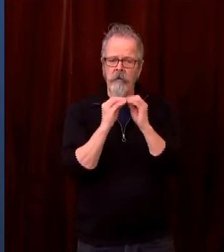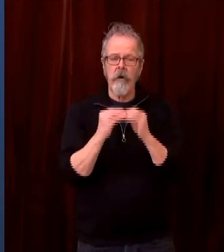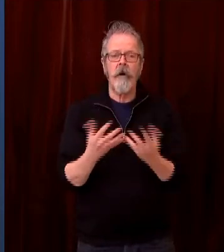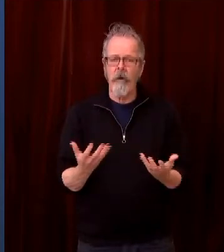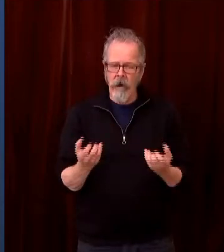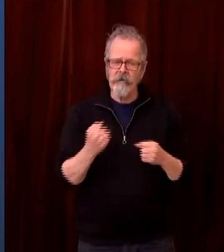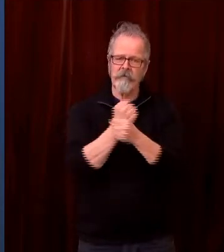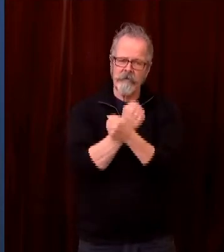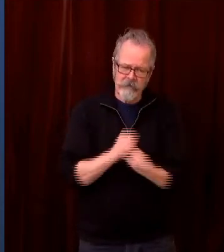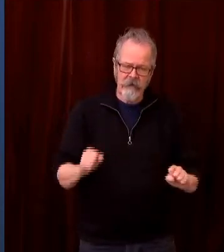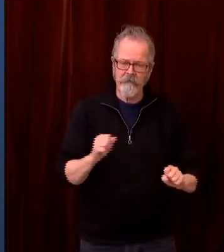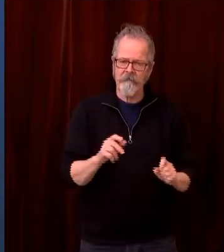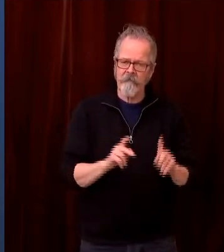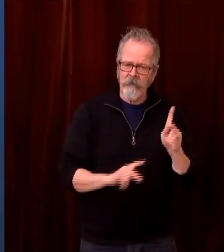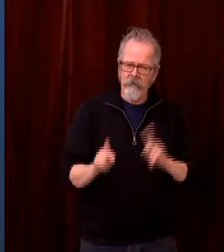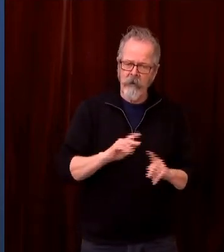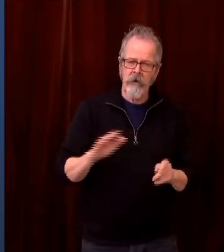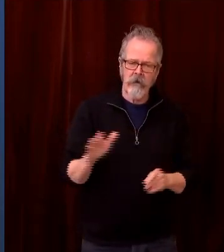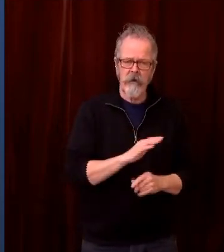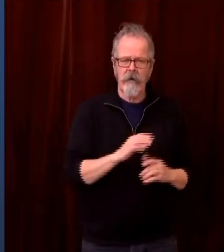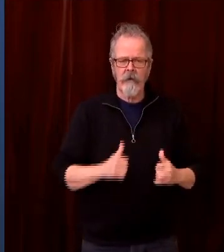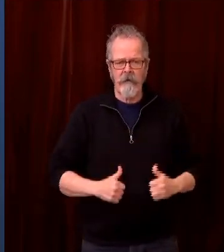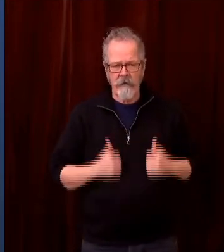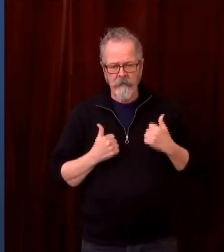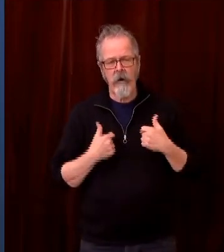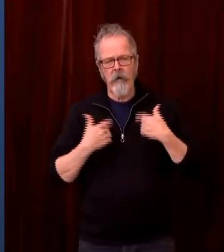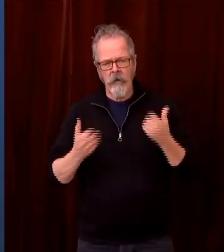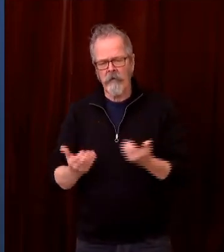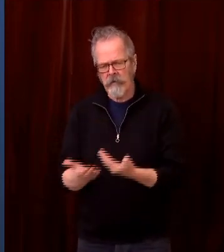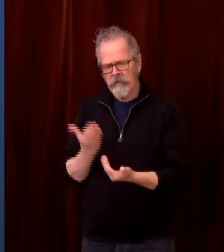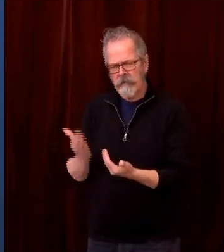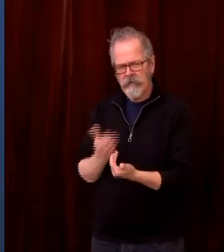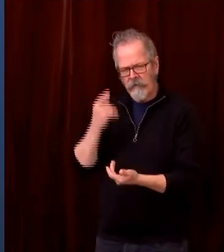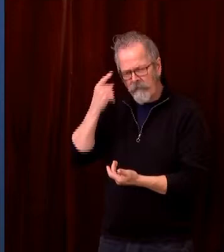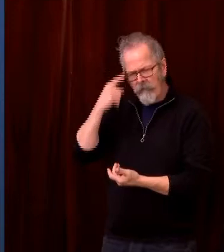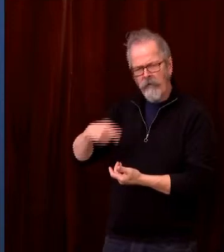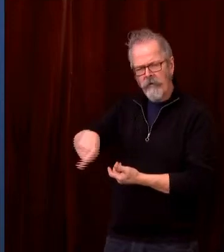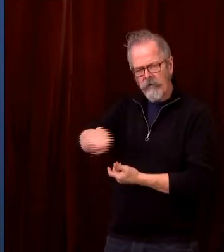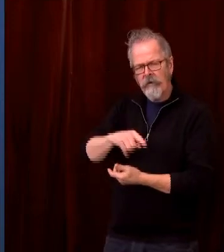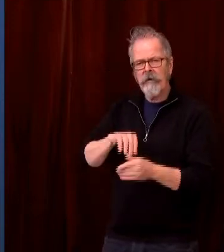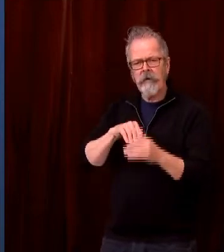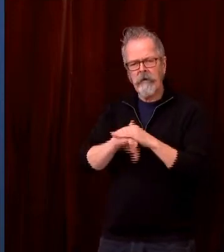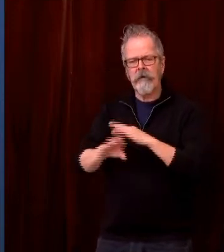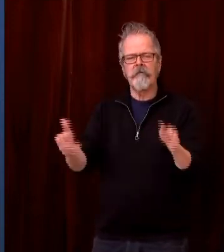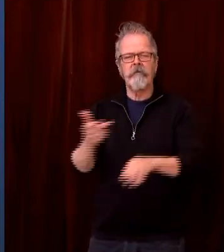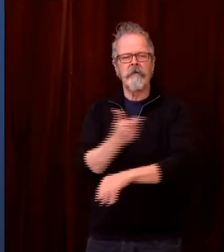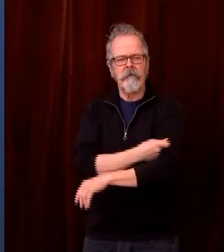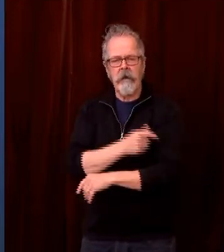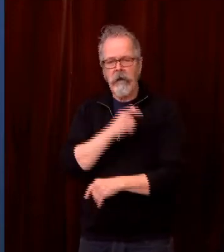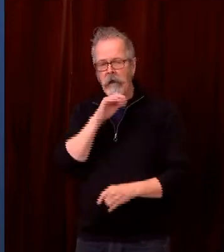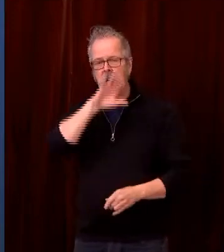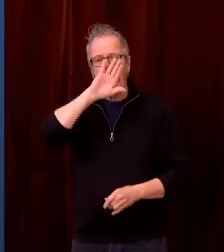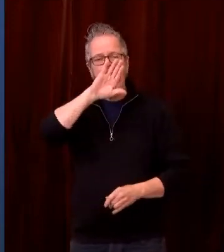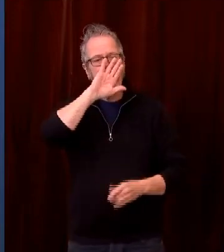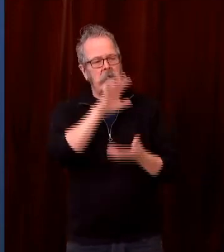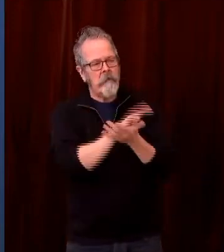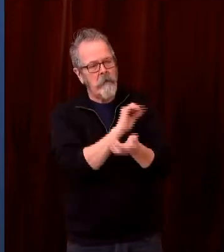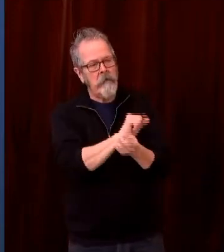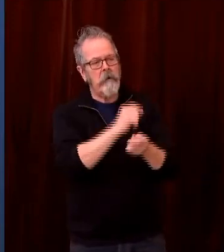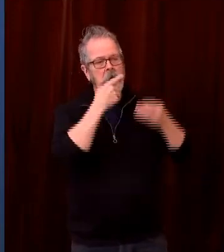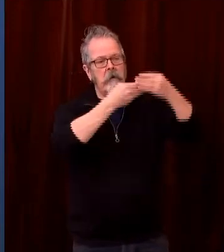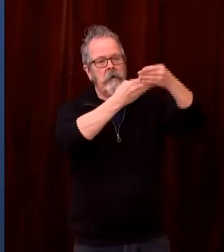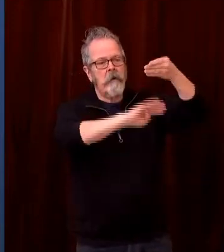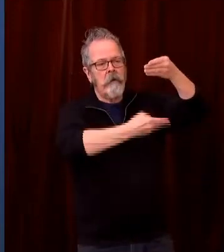for people. That would be wonderful. We weren't able to accomplish that. I can assure you that everybody's going to work as hard as they